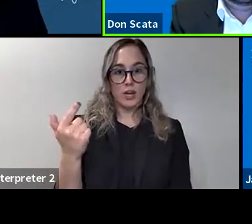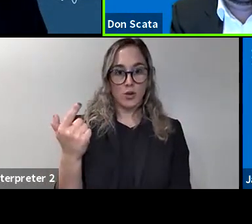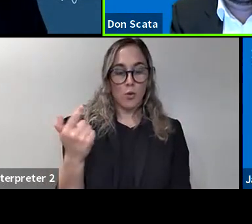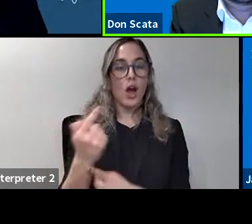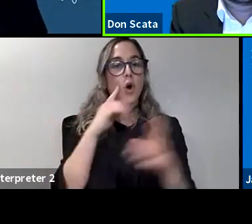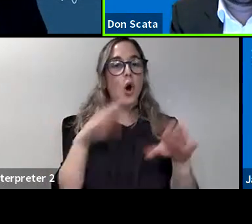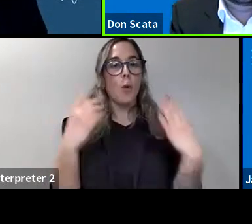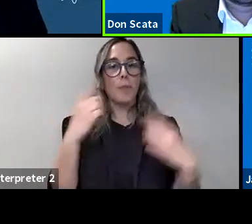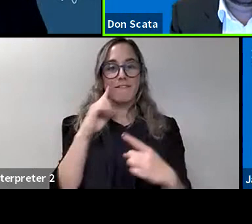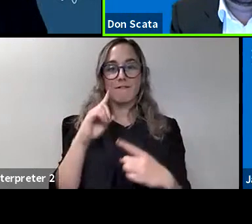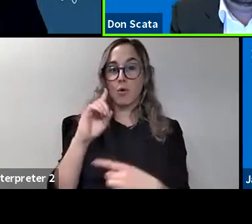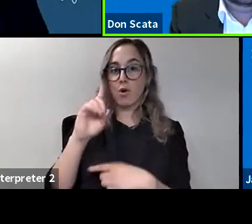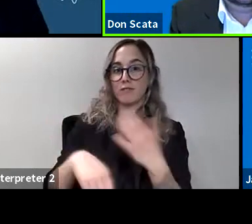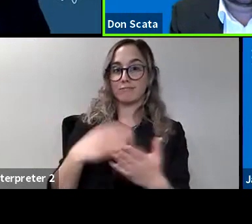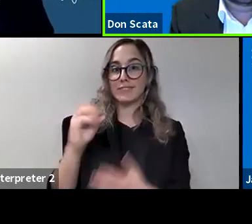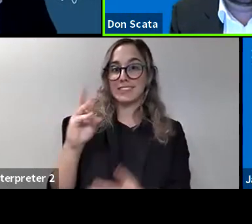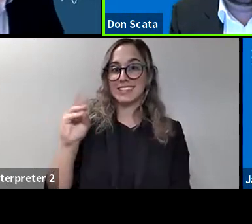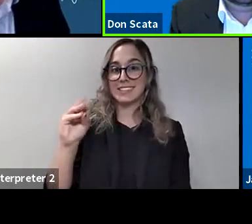days.